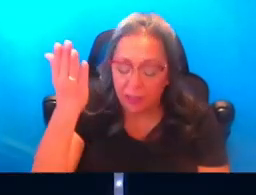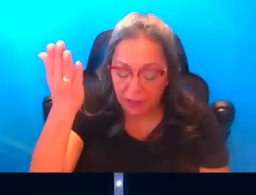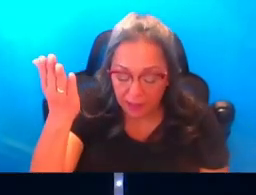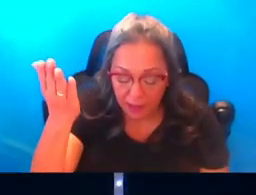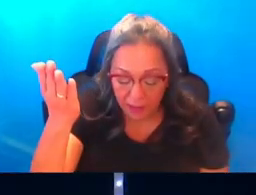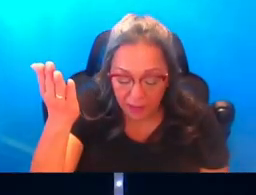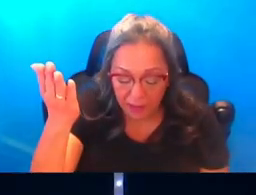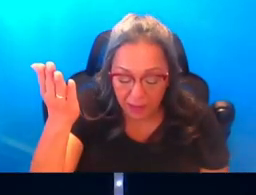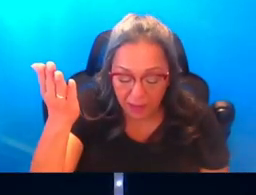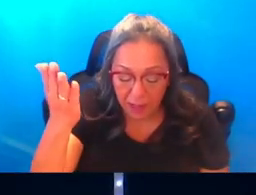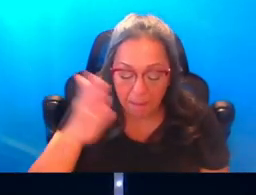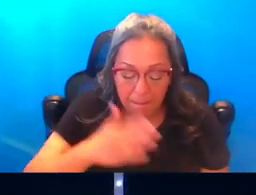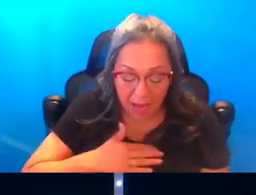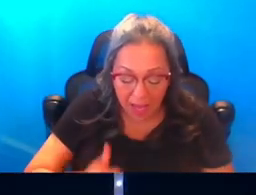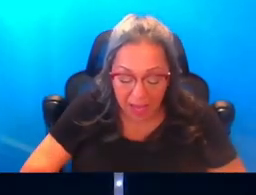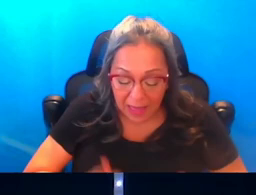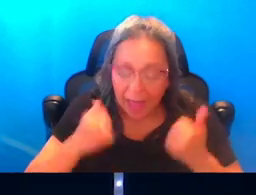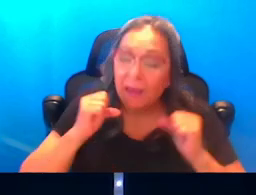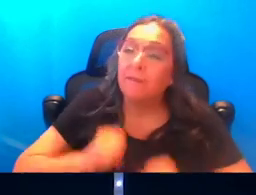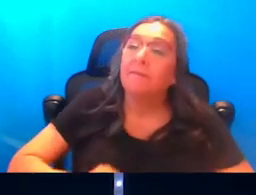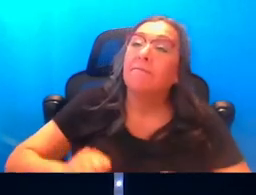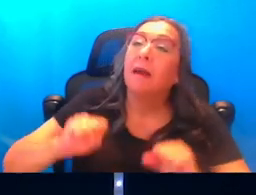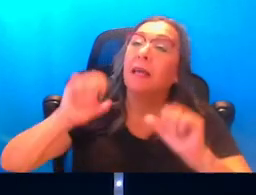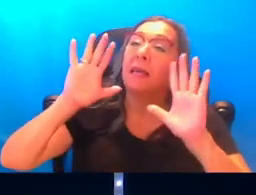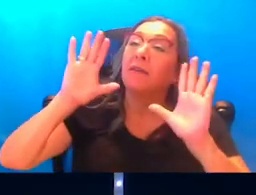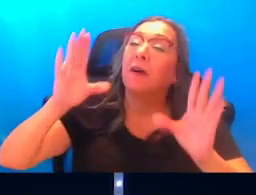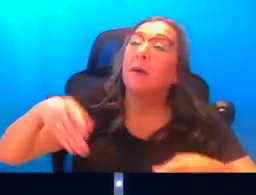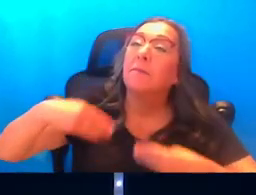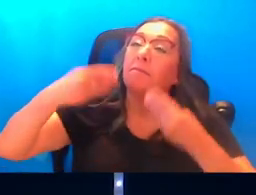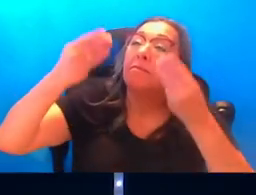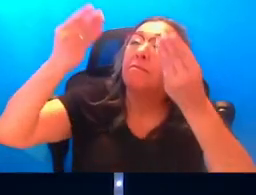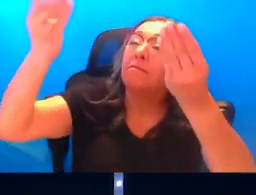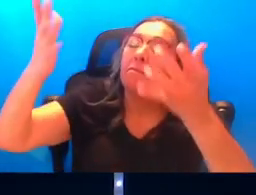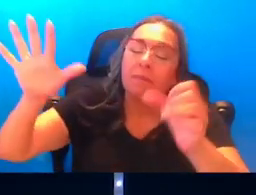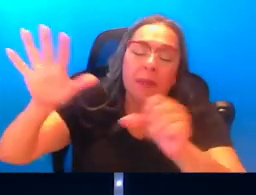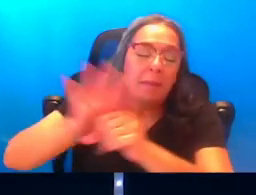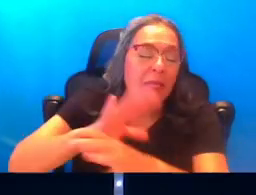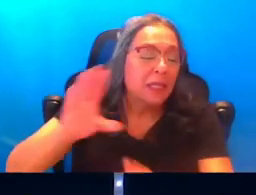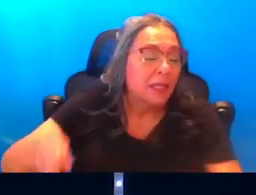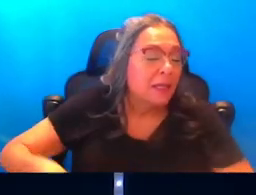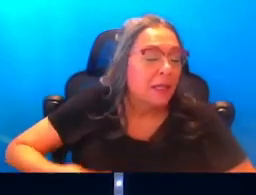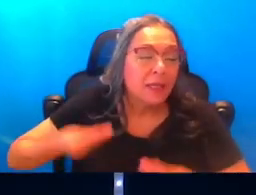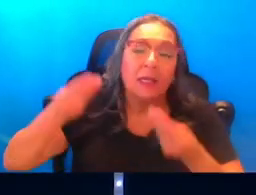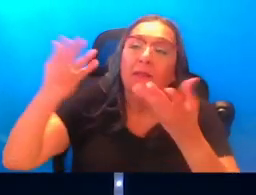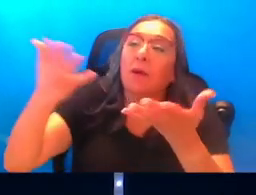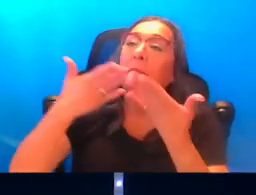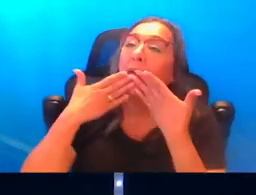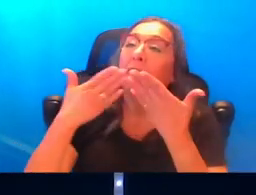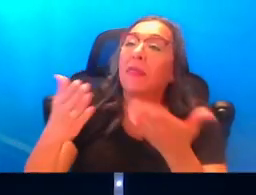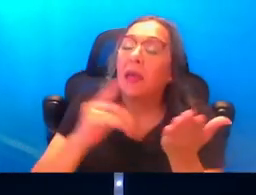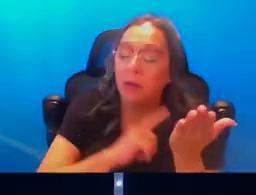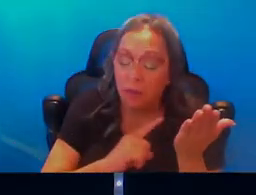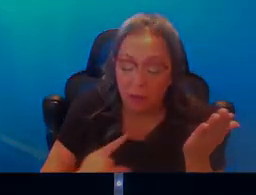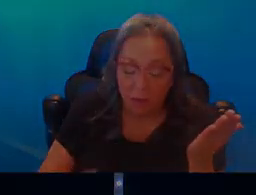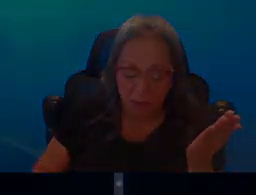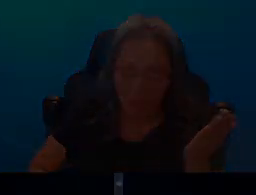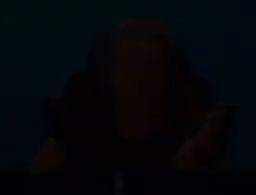I give you my life completely. Thank you, Lord. Amen.